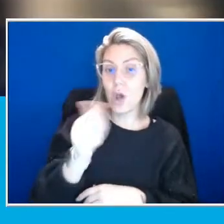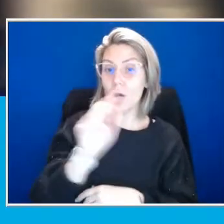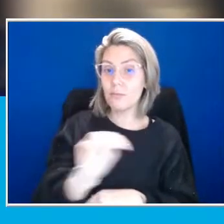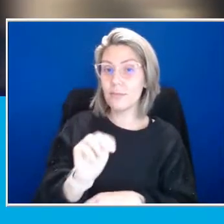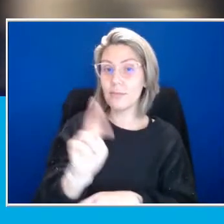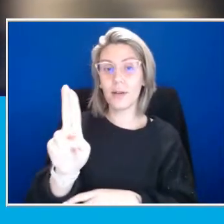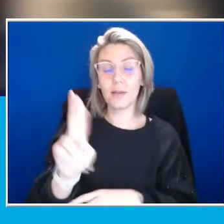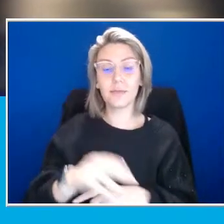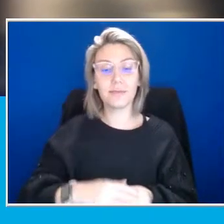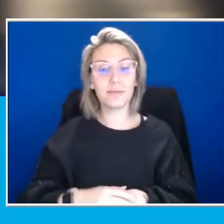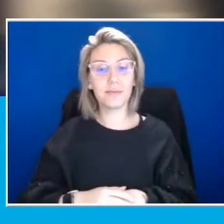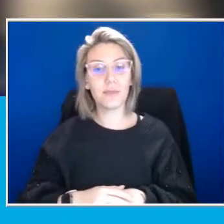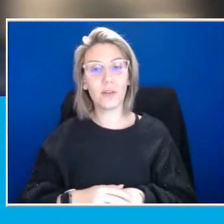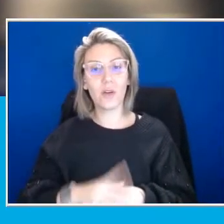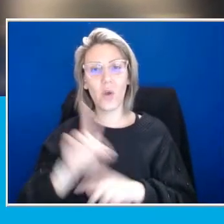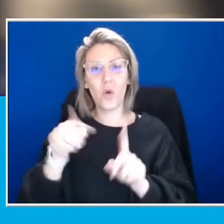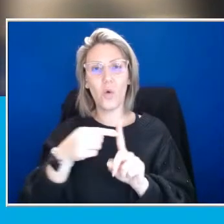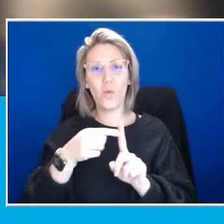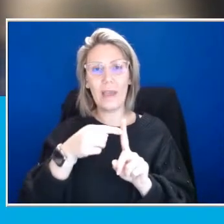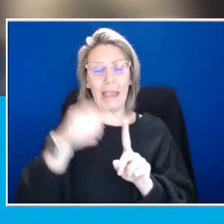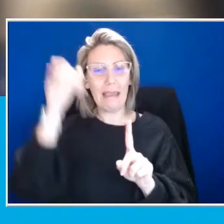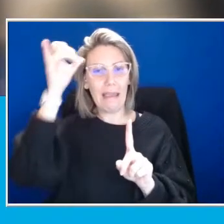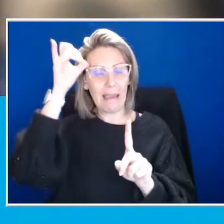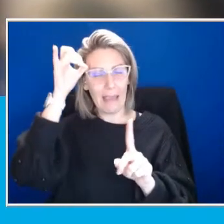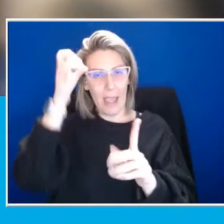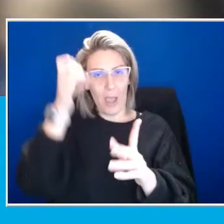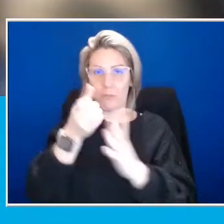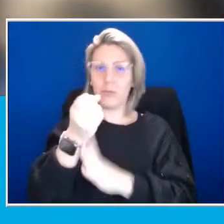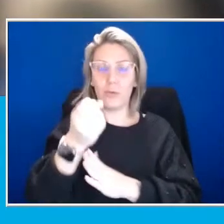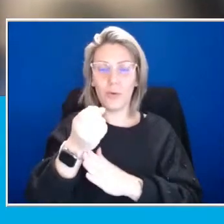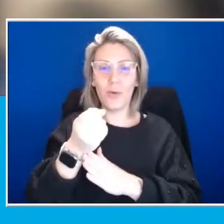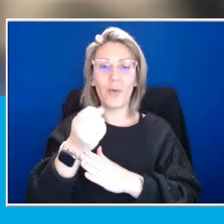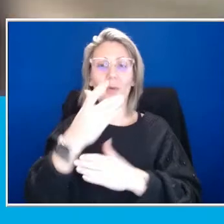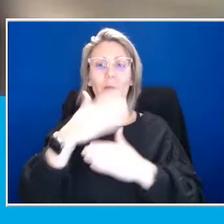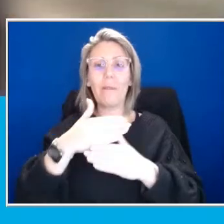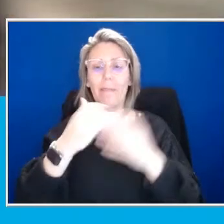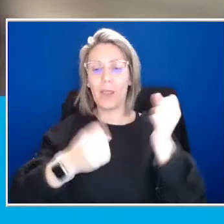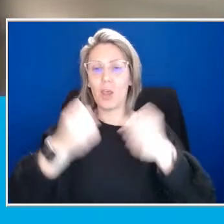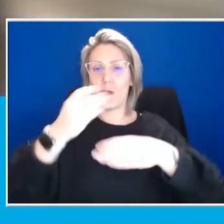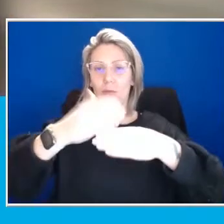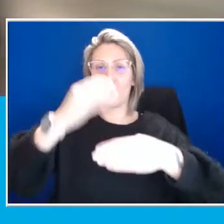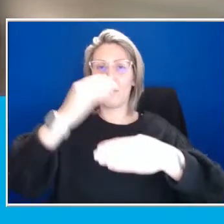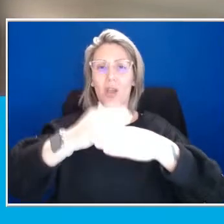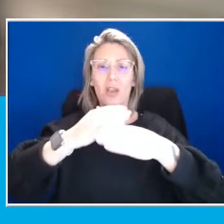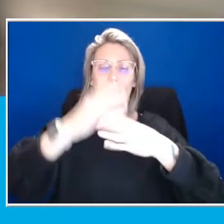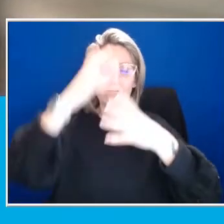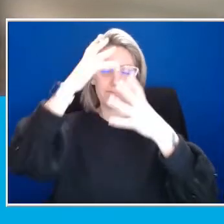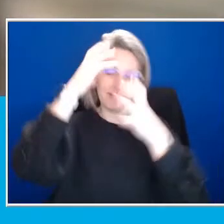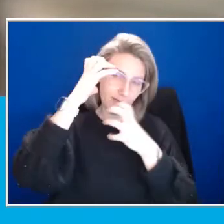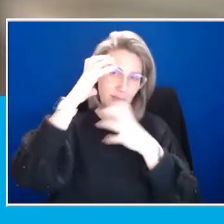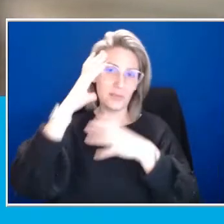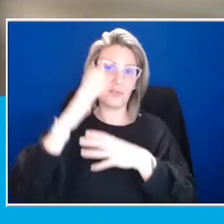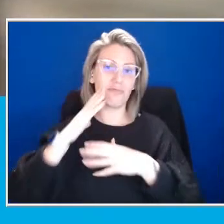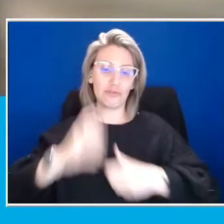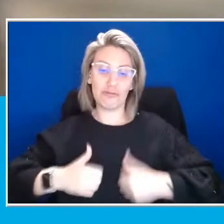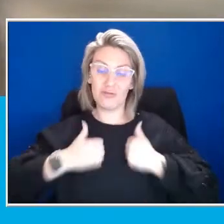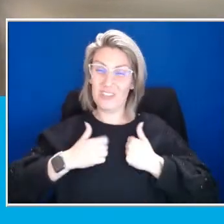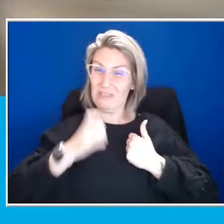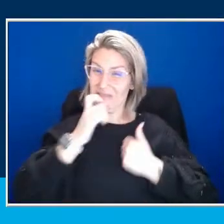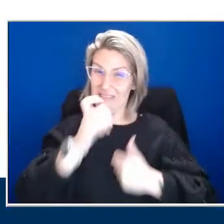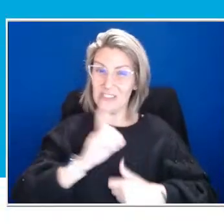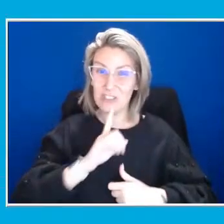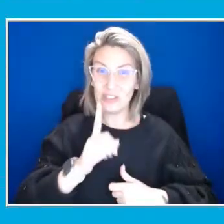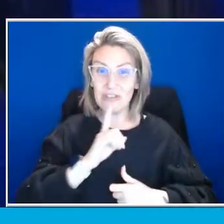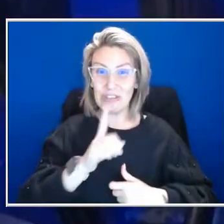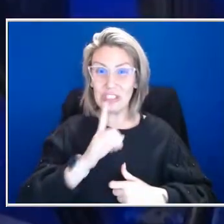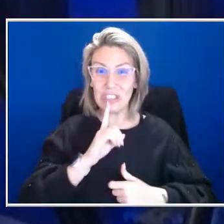When a cow went through a windshield, it crushed part of Una Kim's skull. Survival wasn't certain, much less a normal